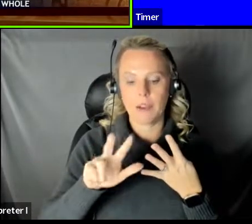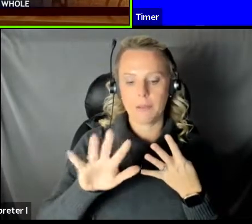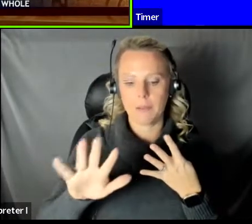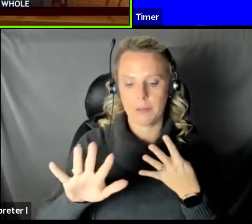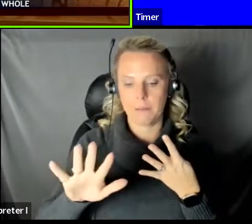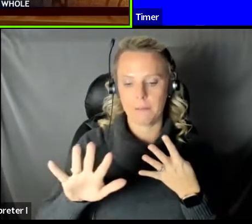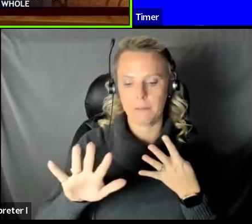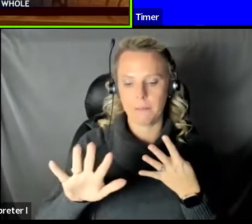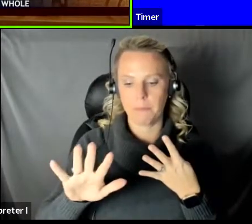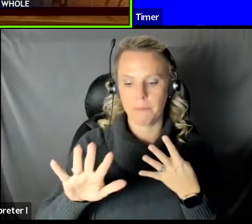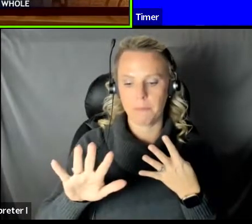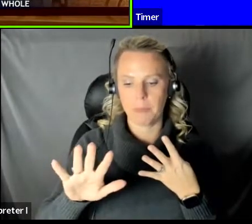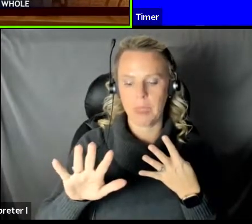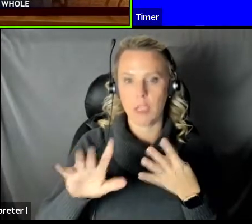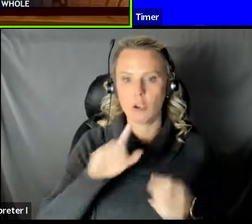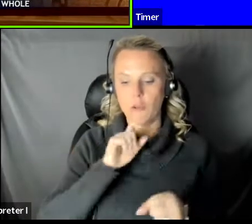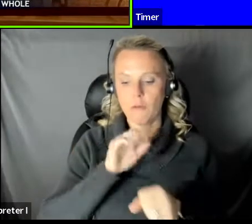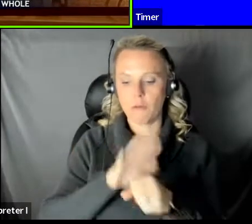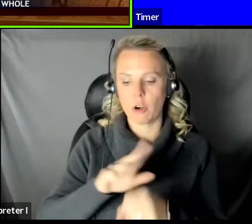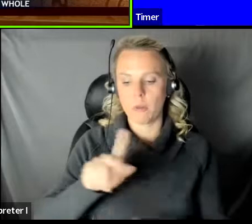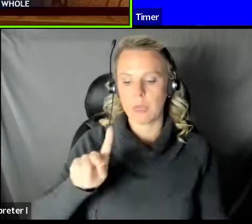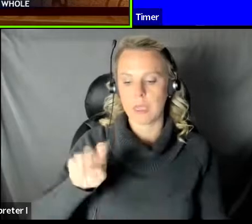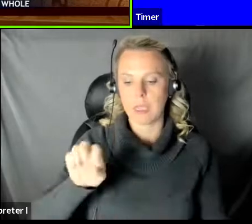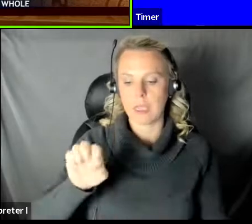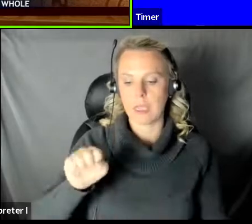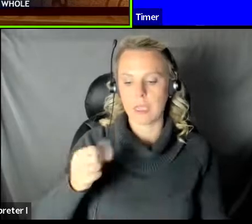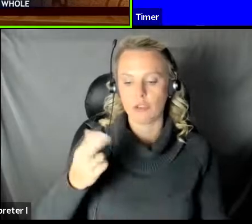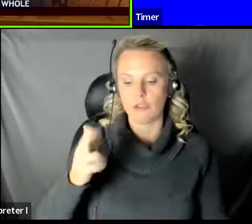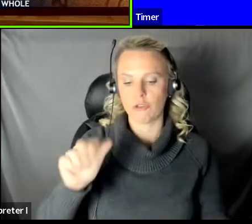24-935 would confirm the mayor's nomination